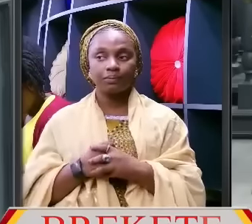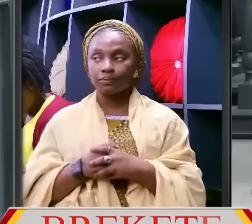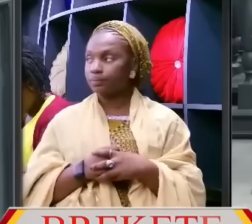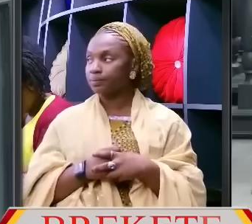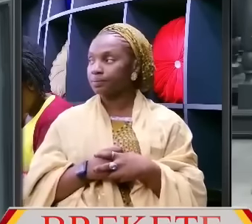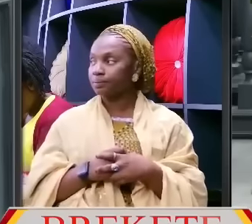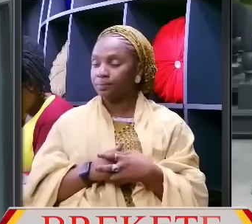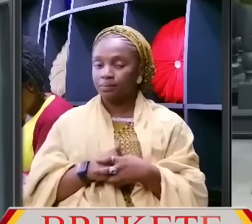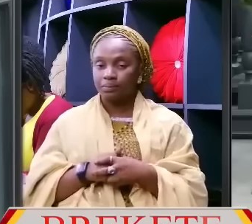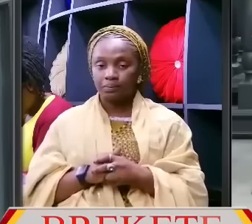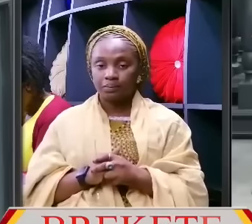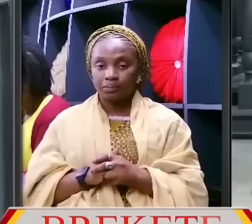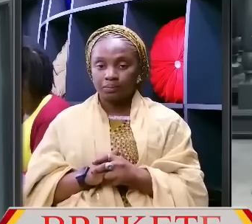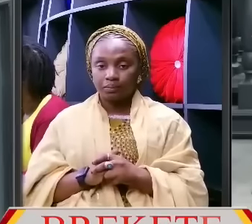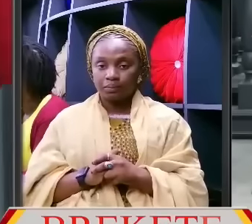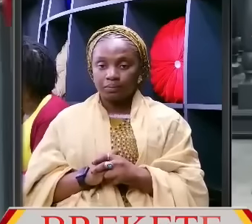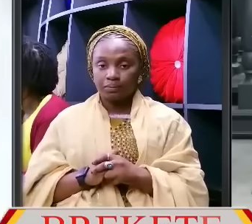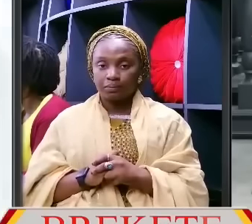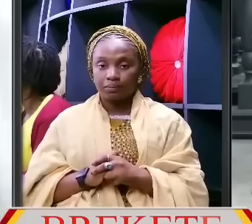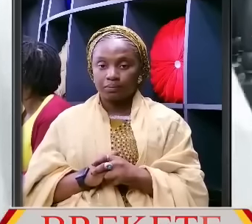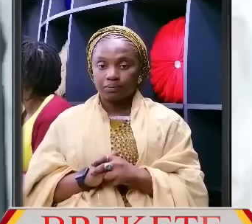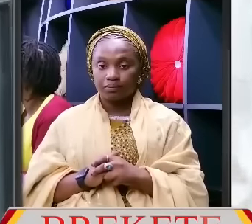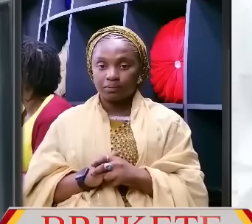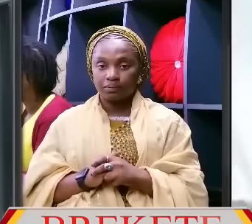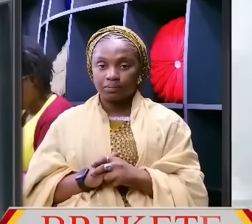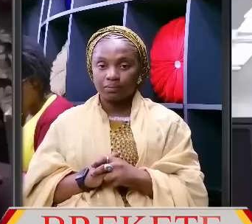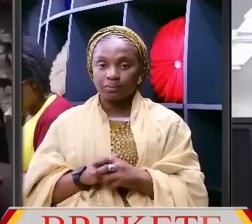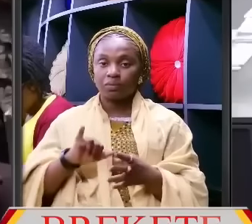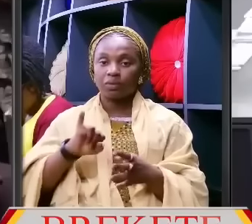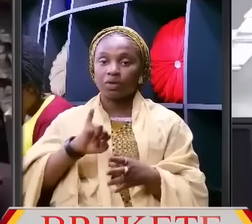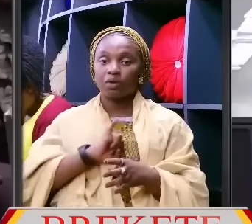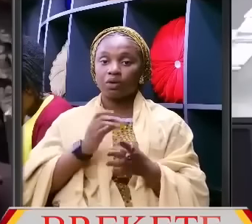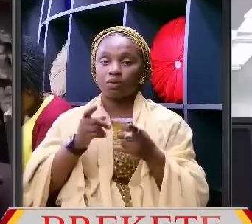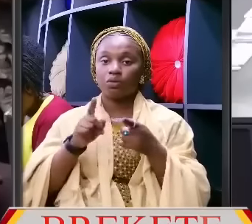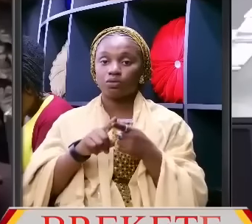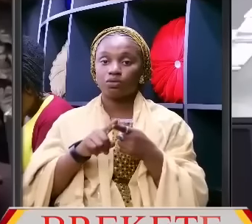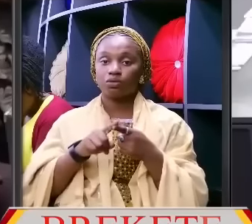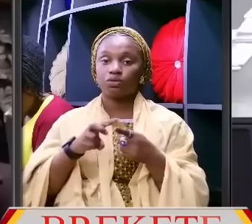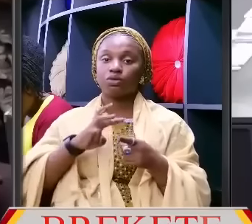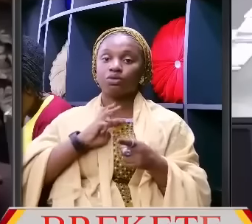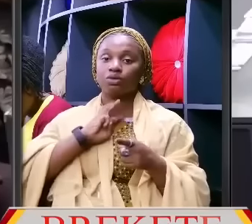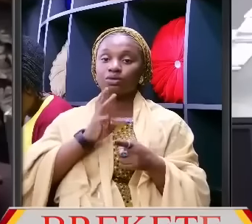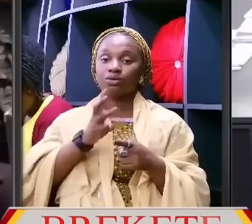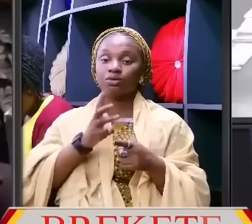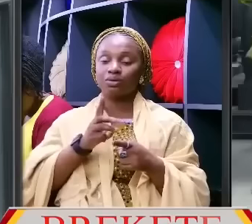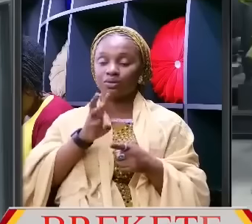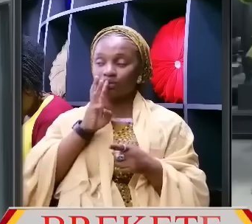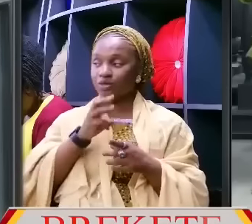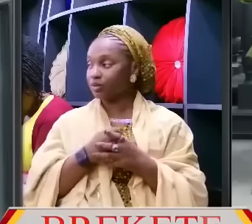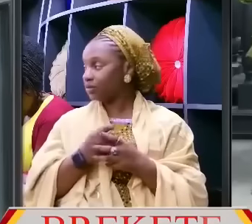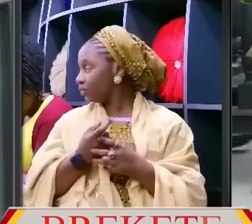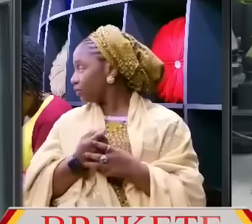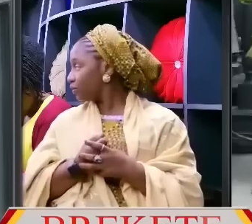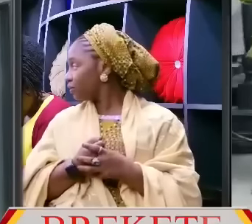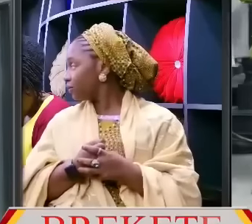Give me that water, may I touch small? You want to drink the water small, huh? No worry. Let me go give him water.